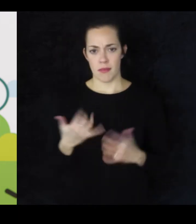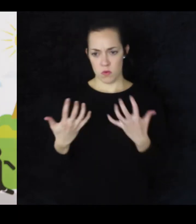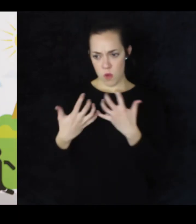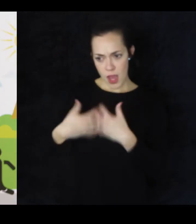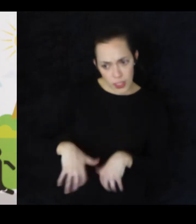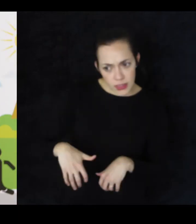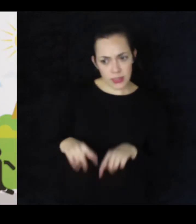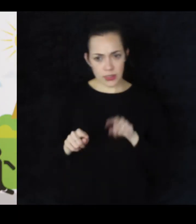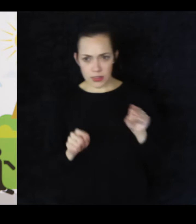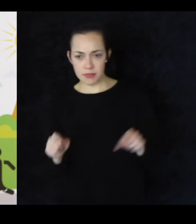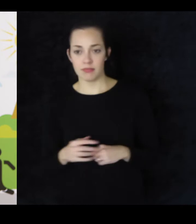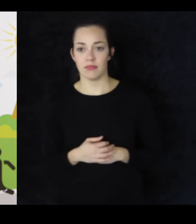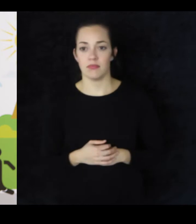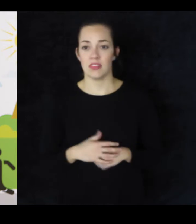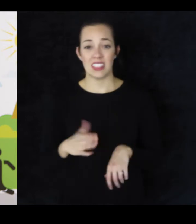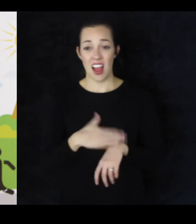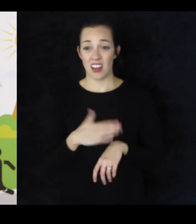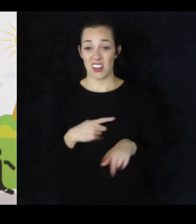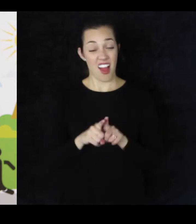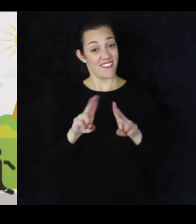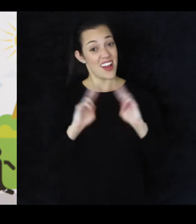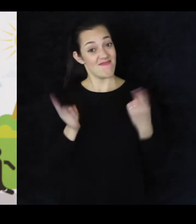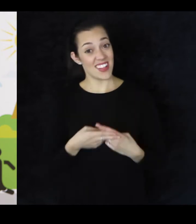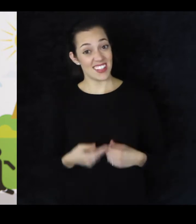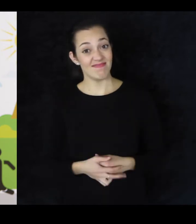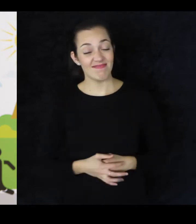out. My cats are like my family.